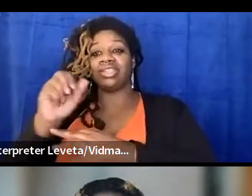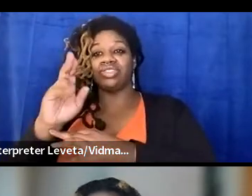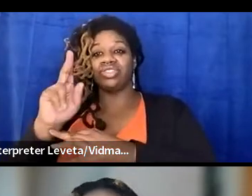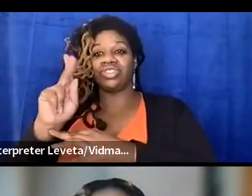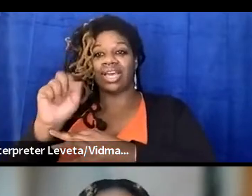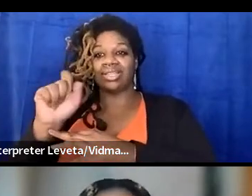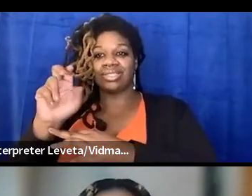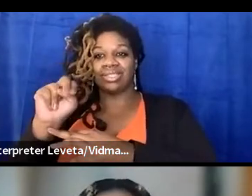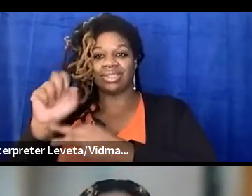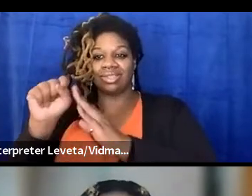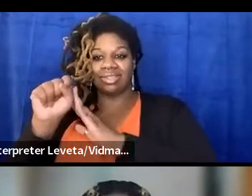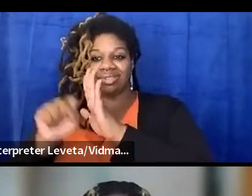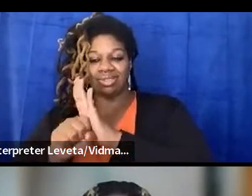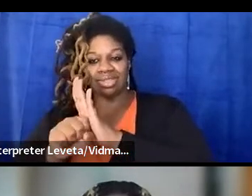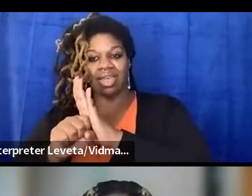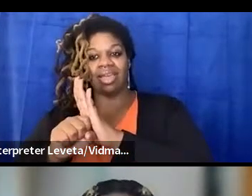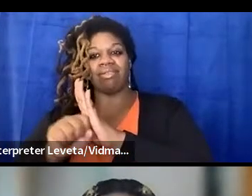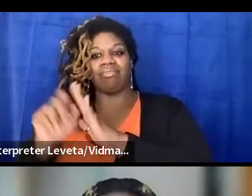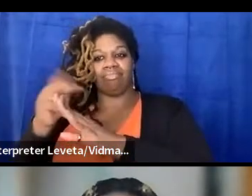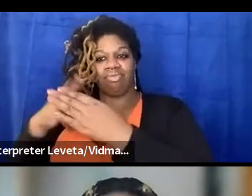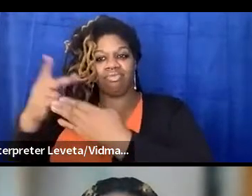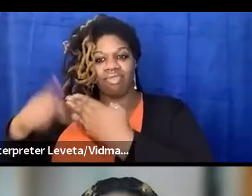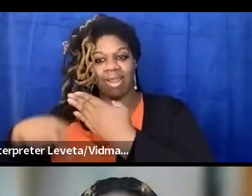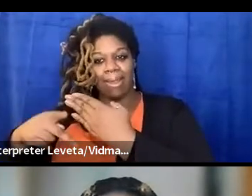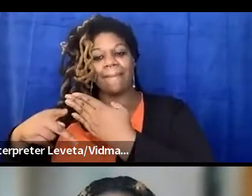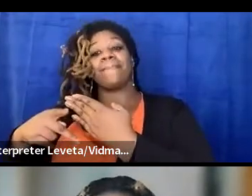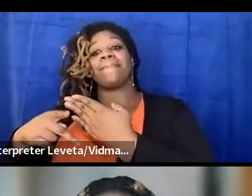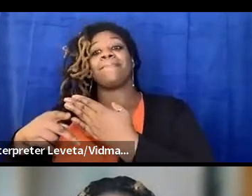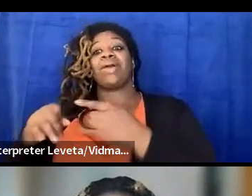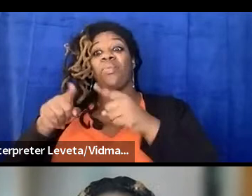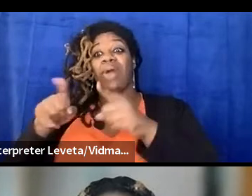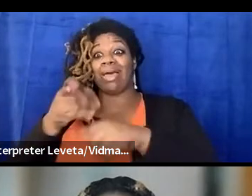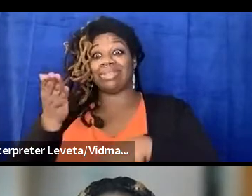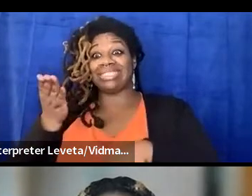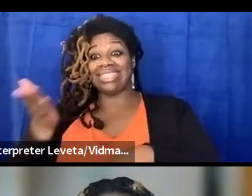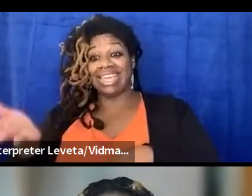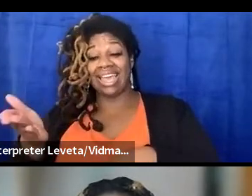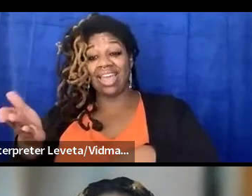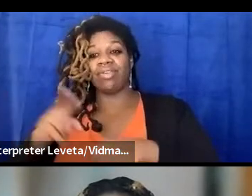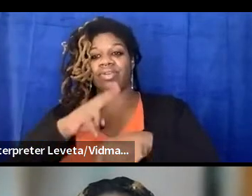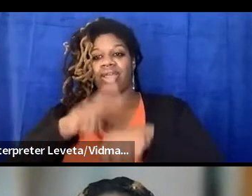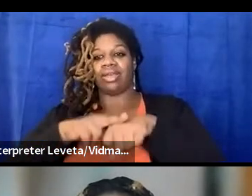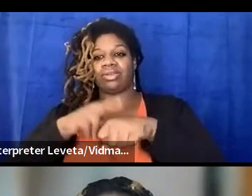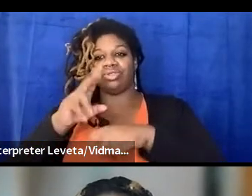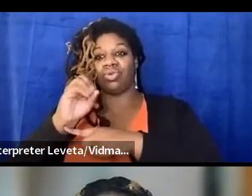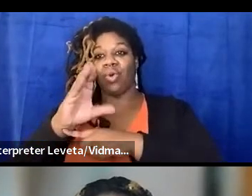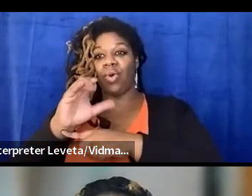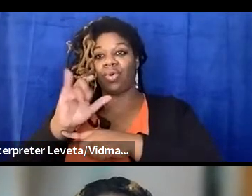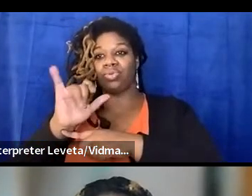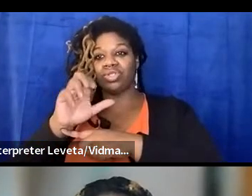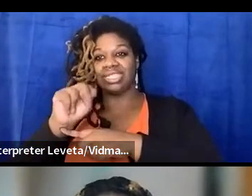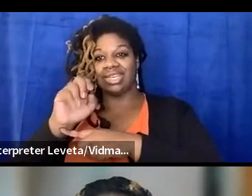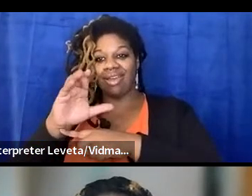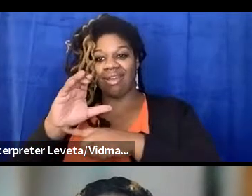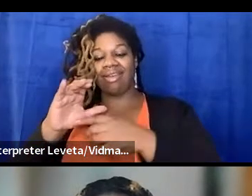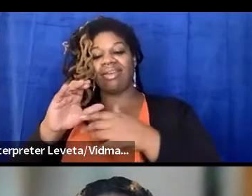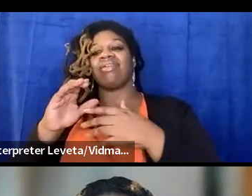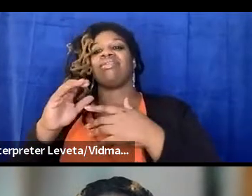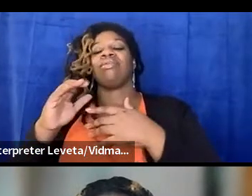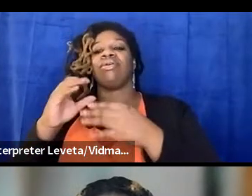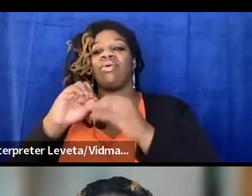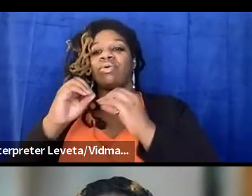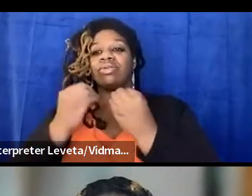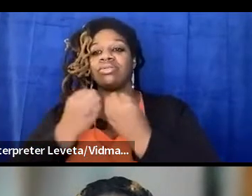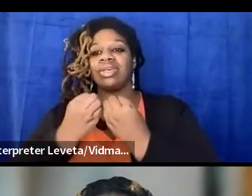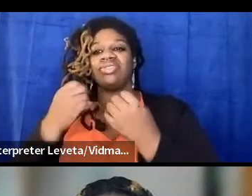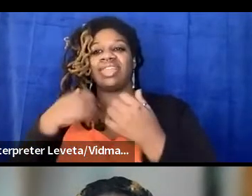And while I was at Jackson State, the National Oceanic and Atmospheric Administration, they have a lot of partnerships with Jackson State University. So